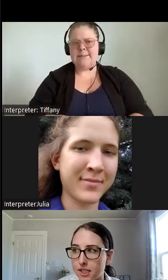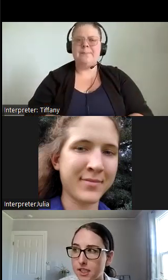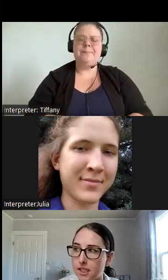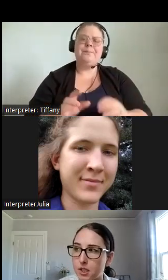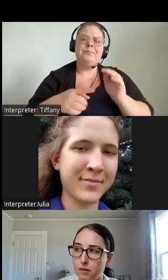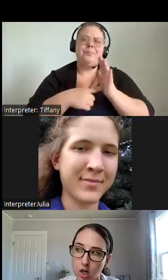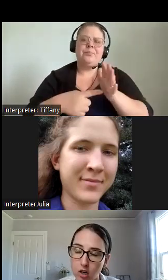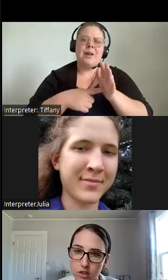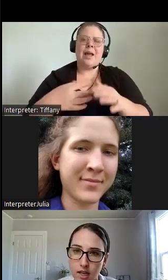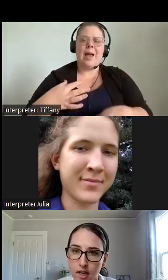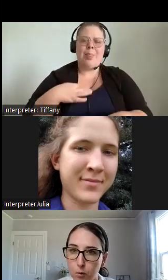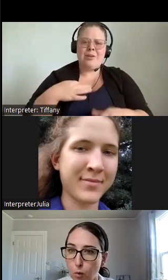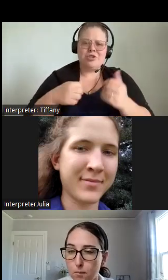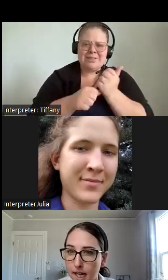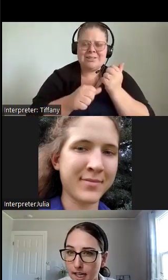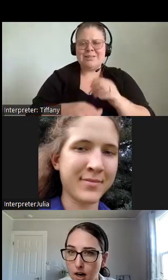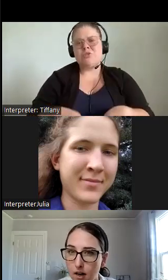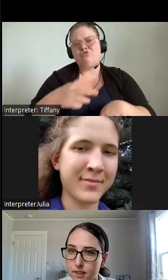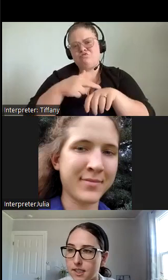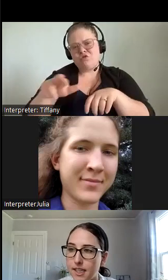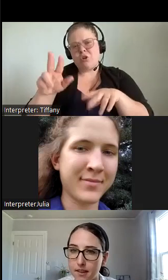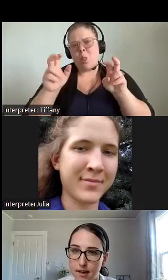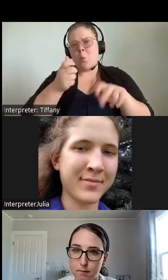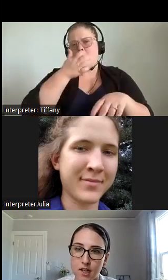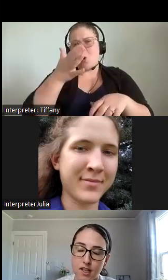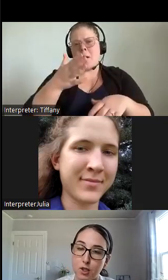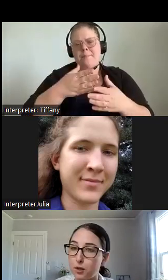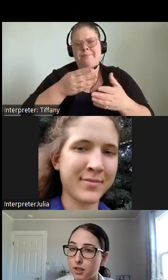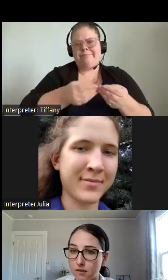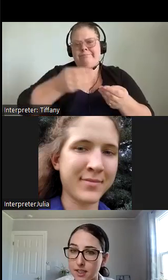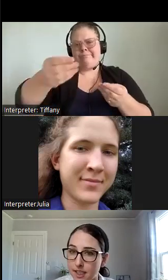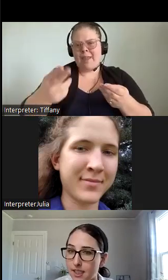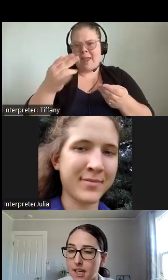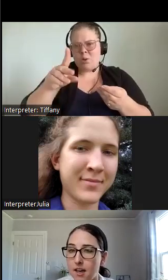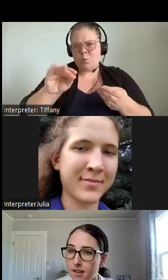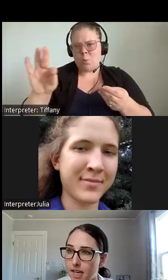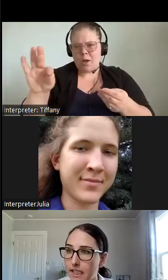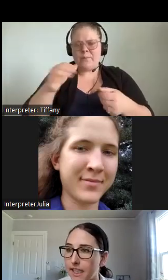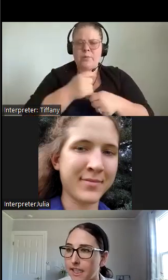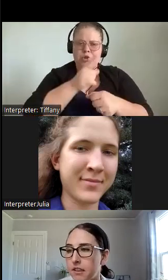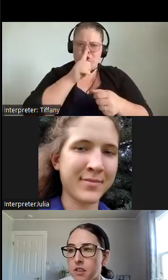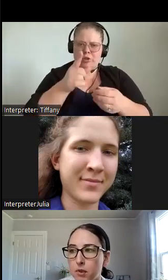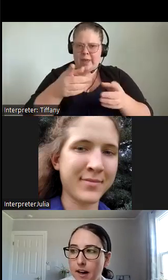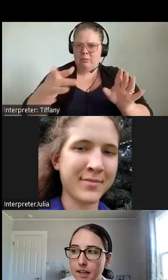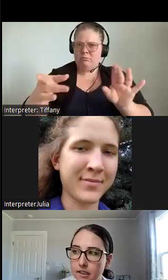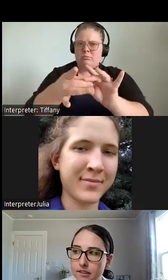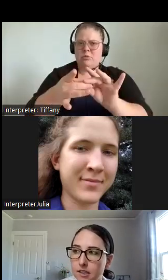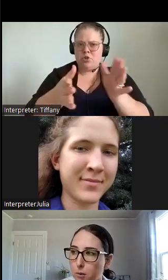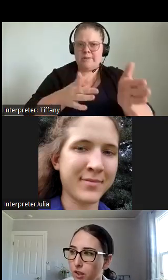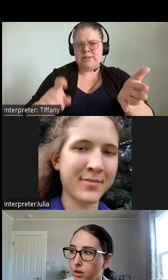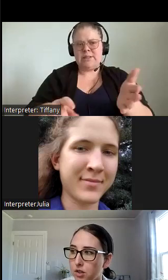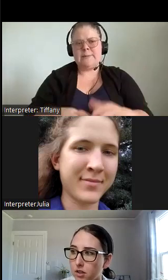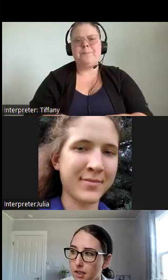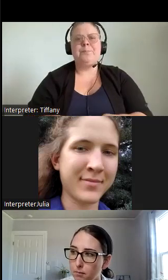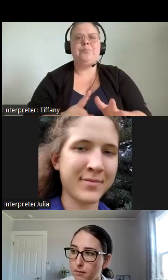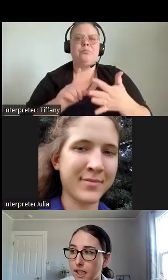application assistance, referrals, and form handoffs to get them to the services that they need, providing accessible